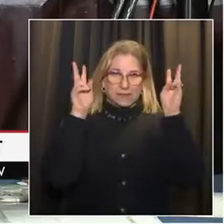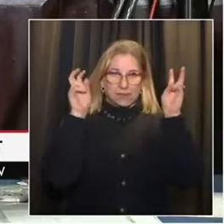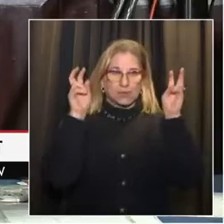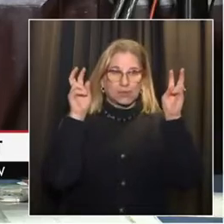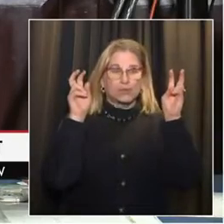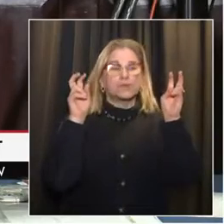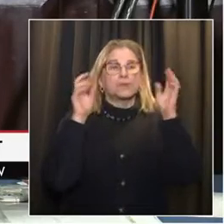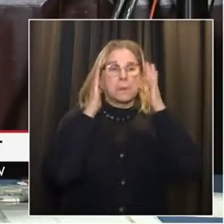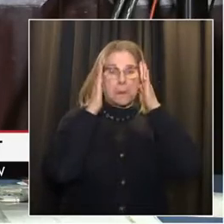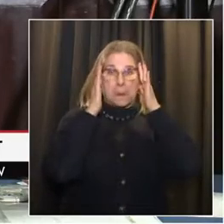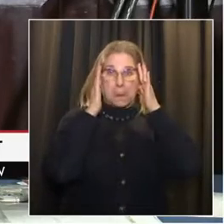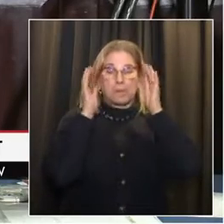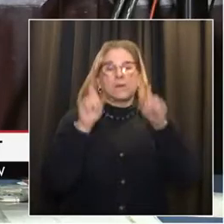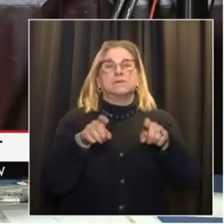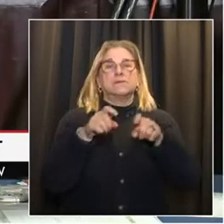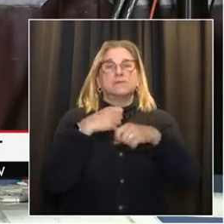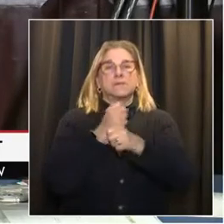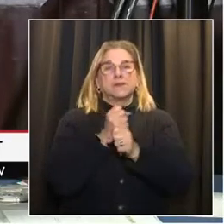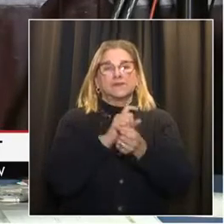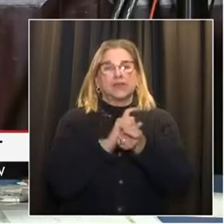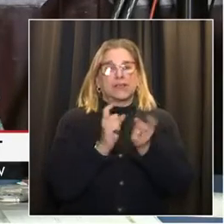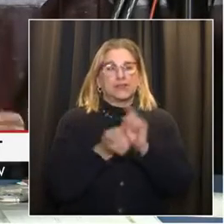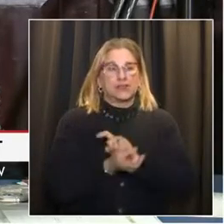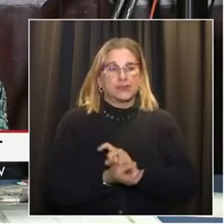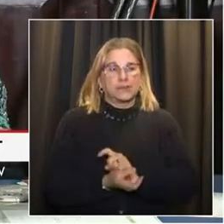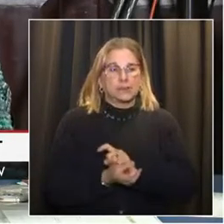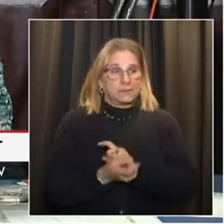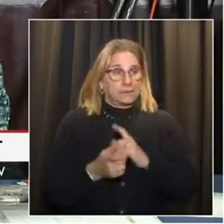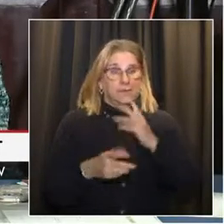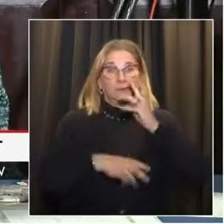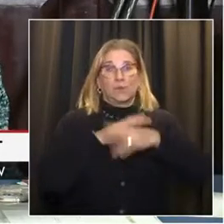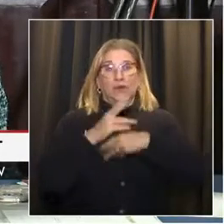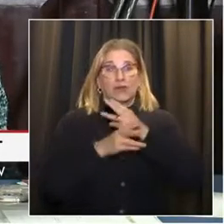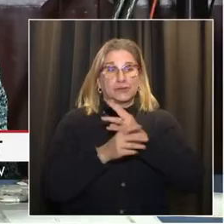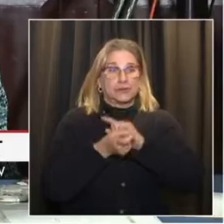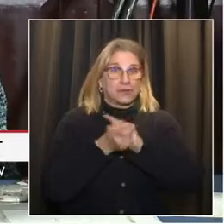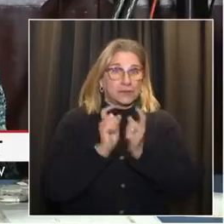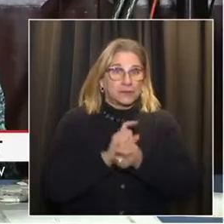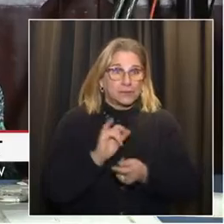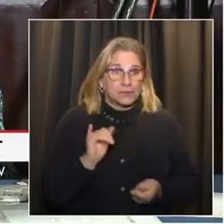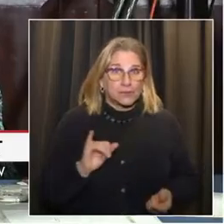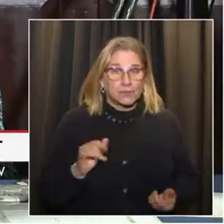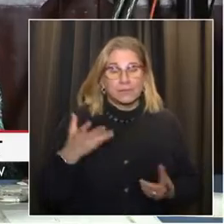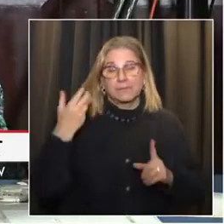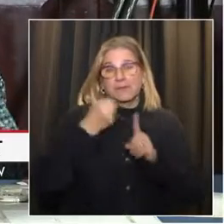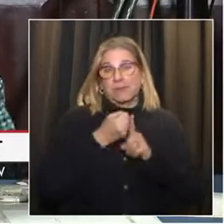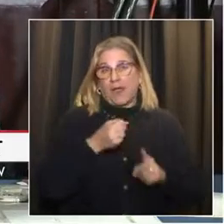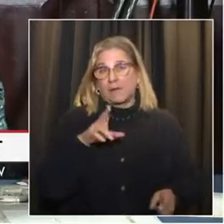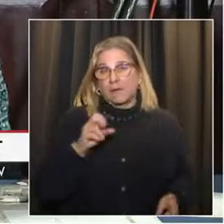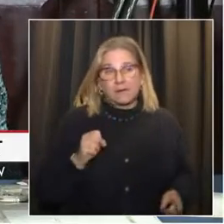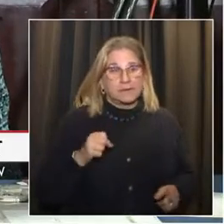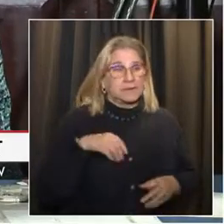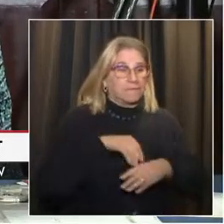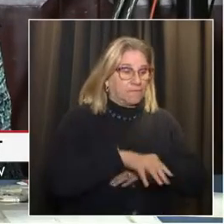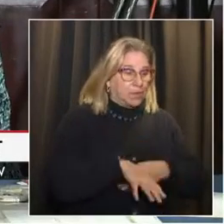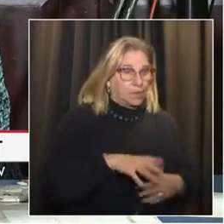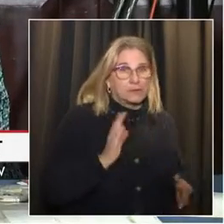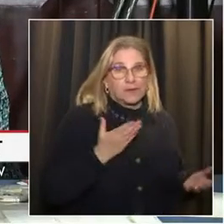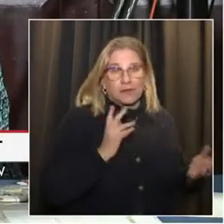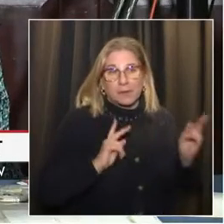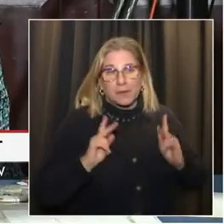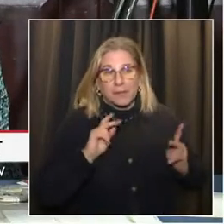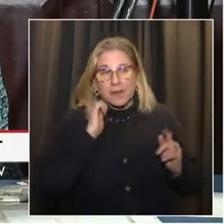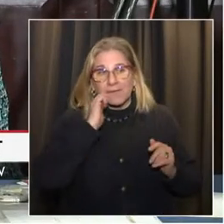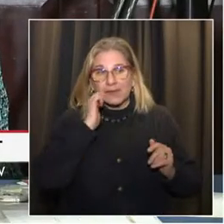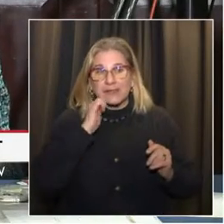were all changes in the world, then we won't be able to reset the system. Now, I firmly believe that the